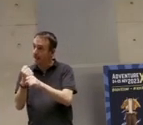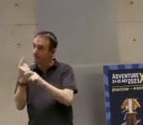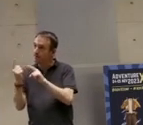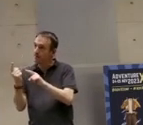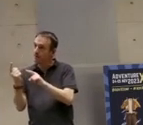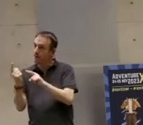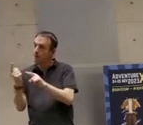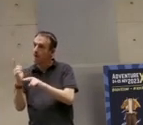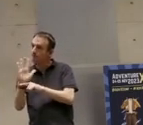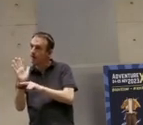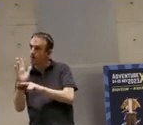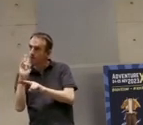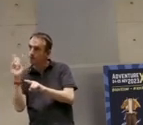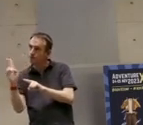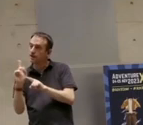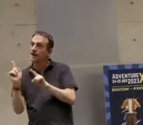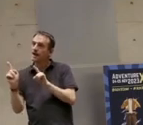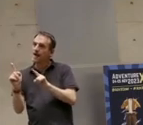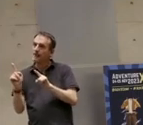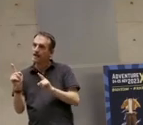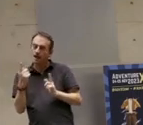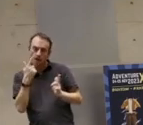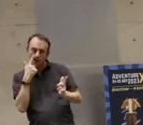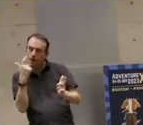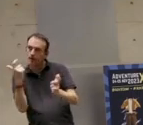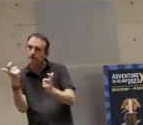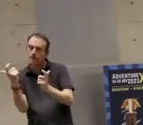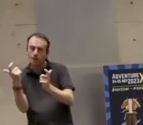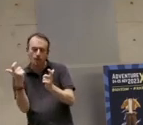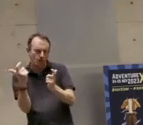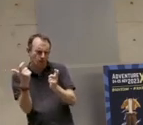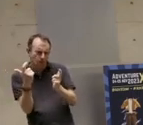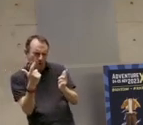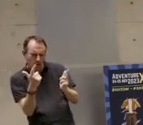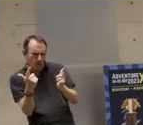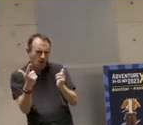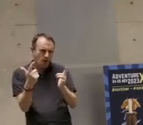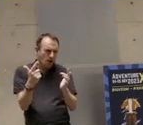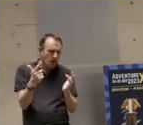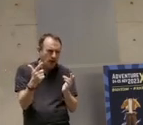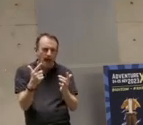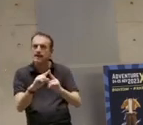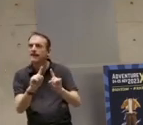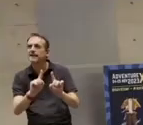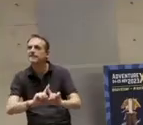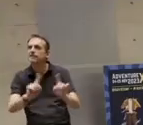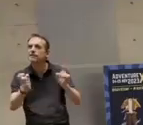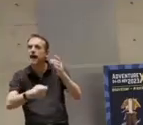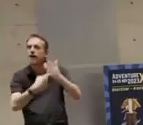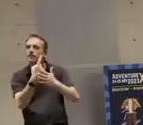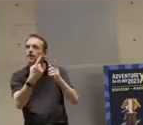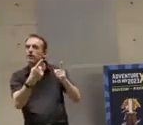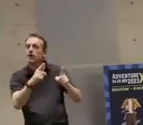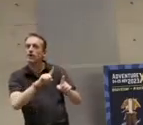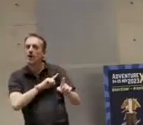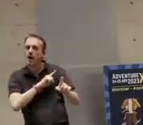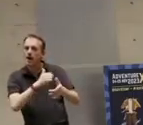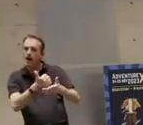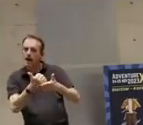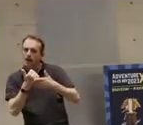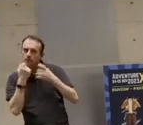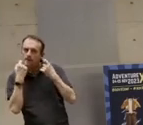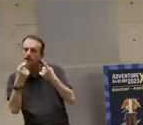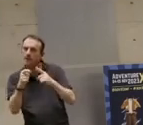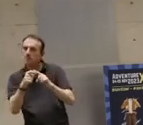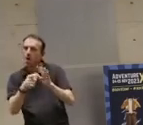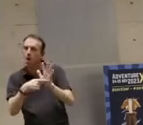for inconsistencies in case they move the plot forward, or particularly in an adventure game, they're related to the puzzles.